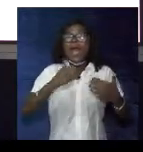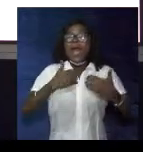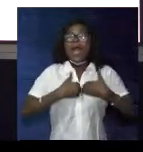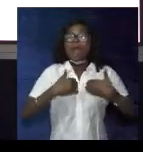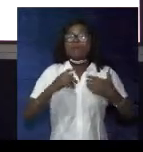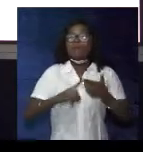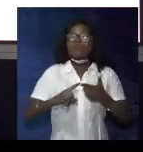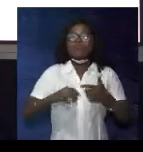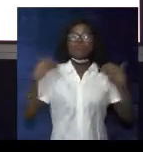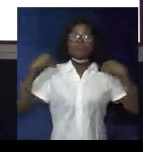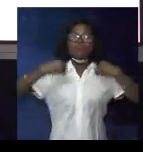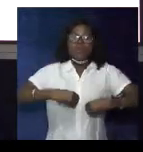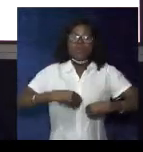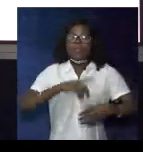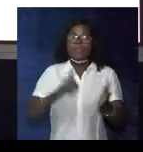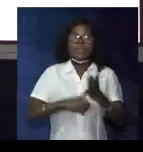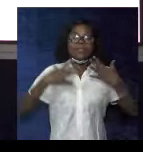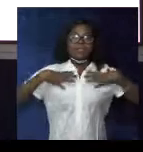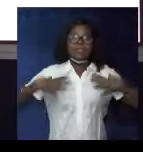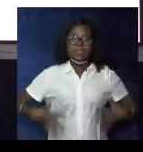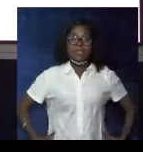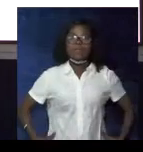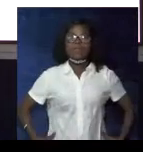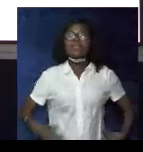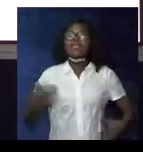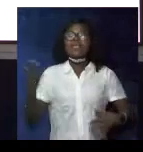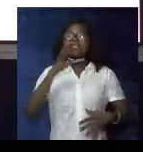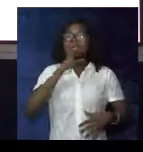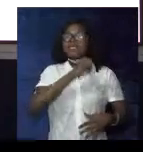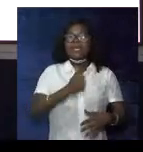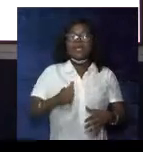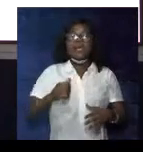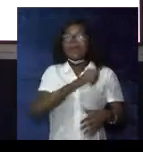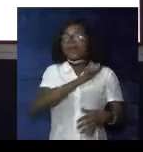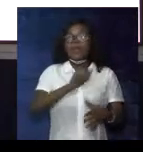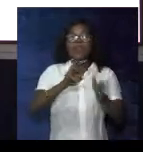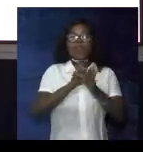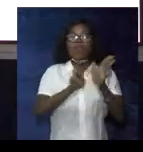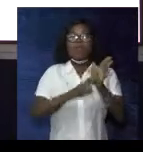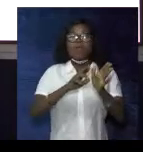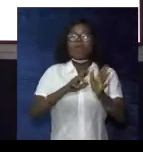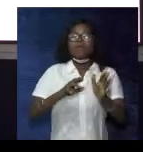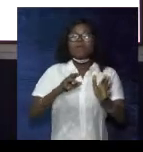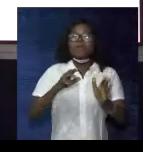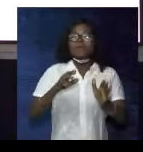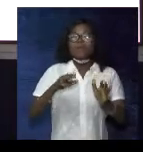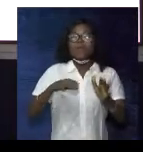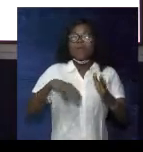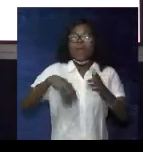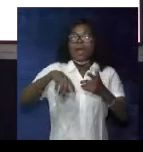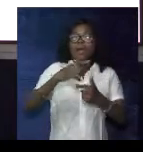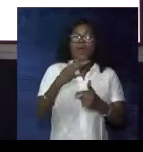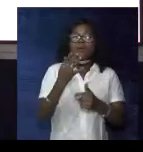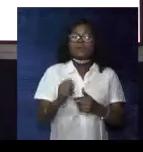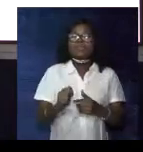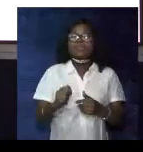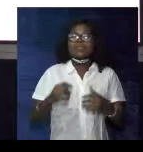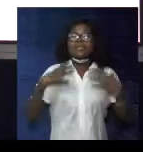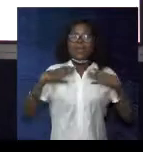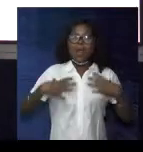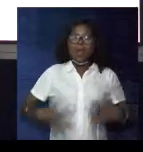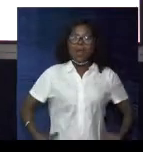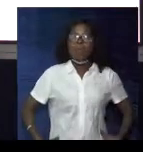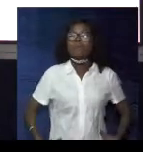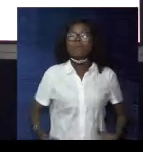Do I have to wear this gown? It means, is there a rule about the gown? Is there